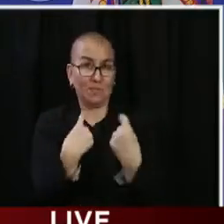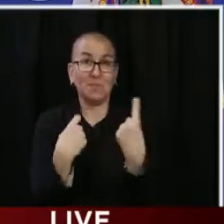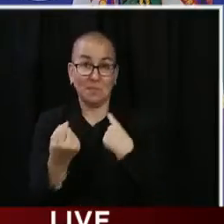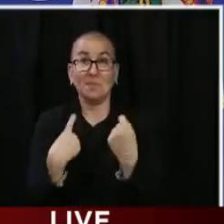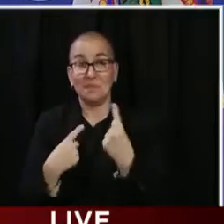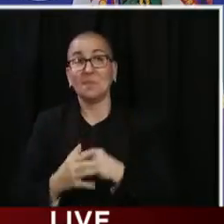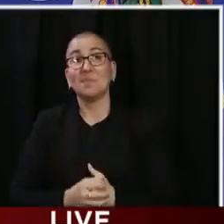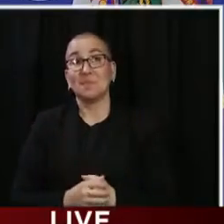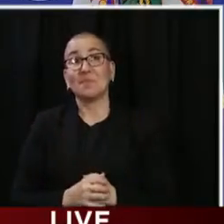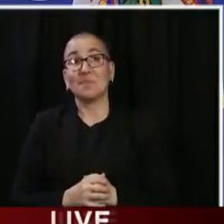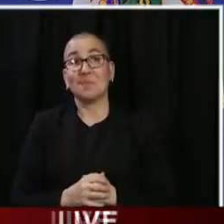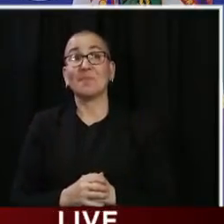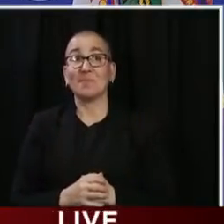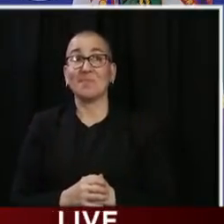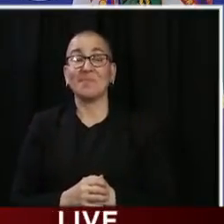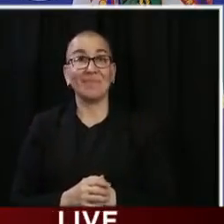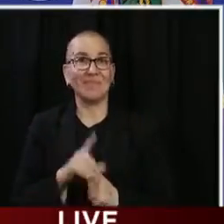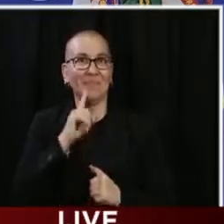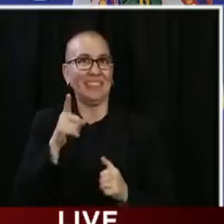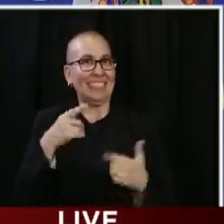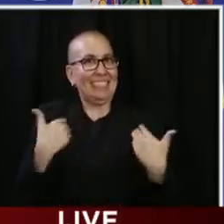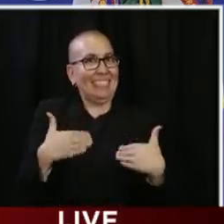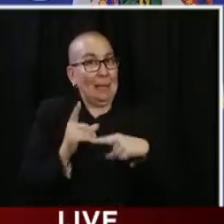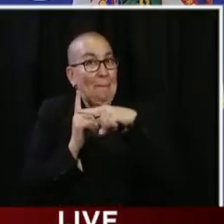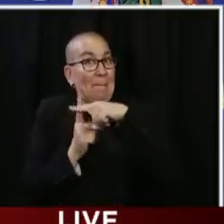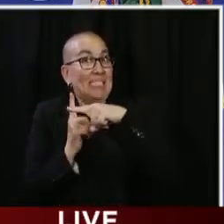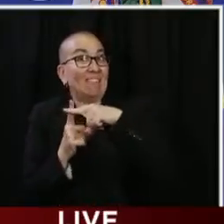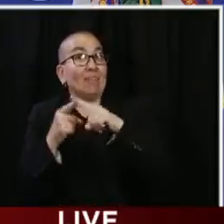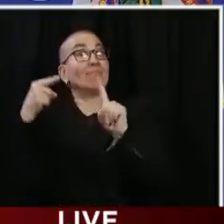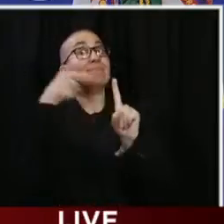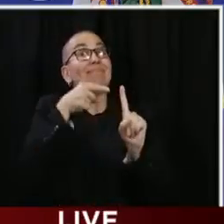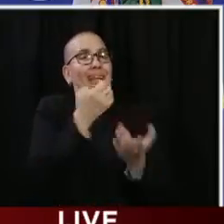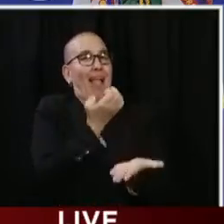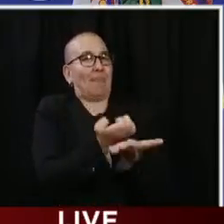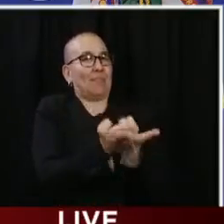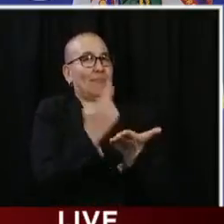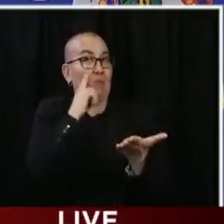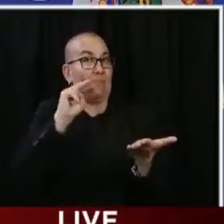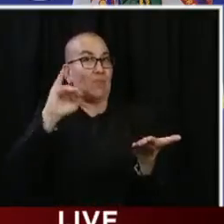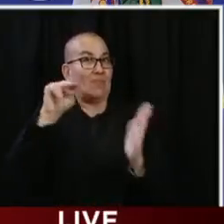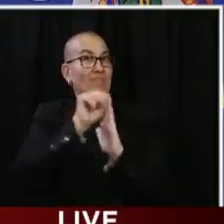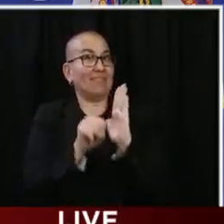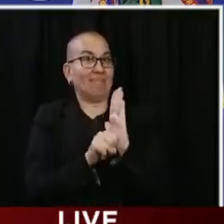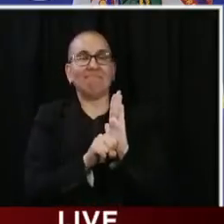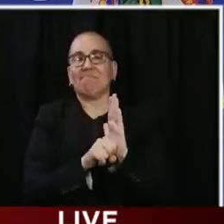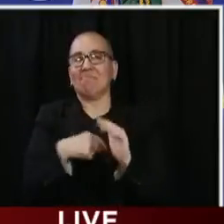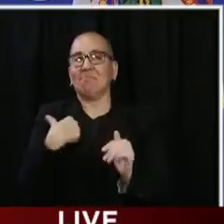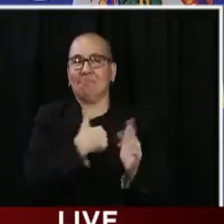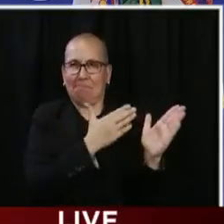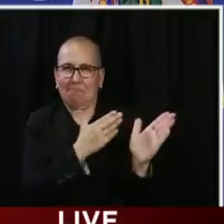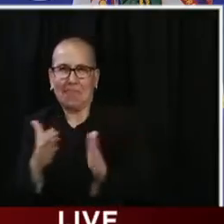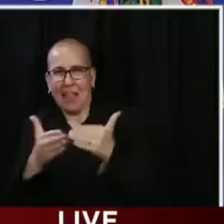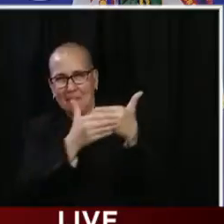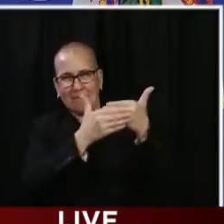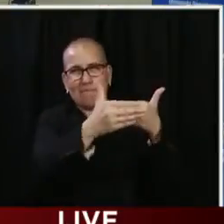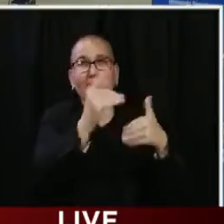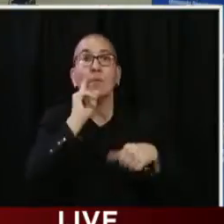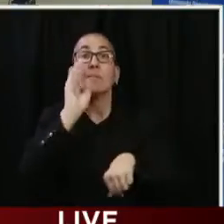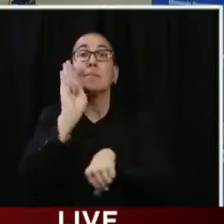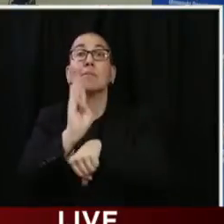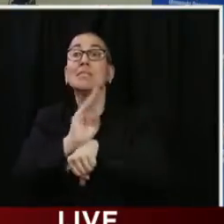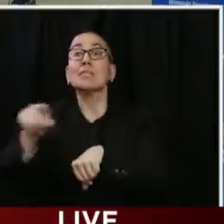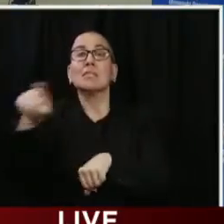And then, you know, roadmap for what comes next so that businesses can start to prepare and understand the order of things. With that, I'll turn it back to you, Governor.